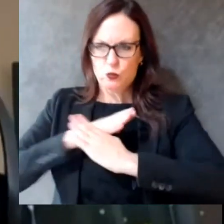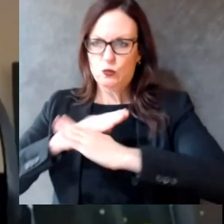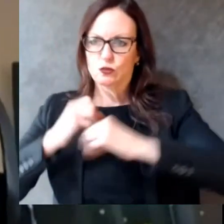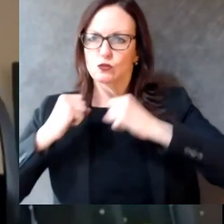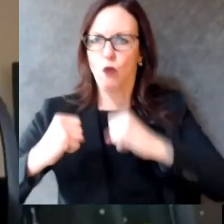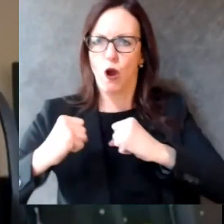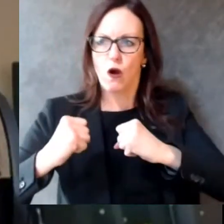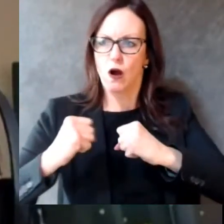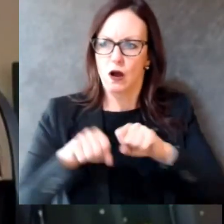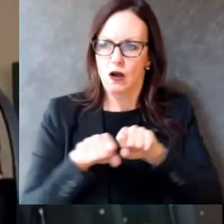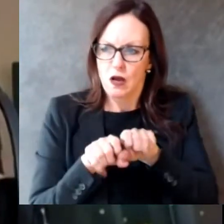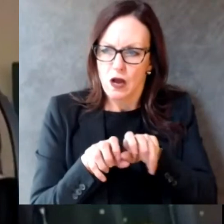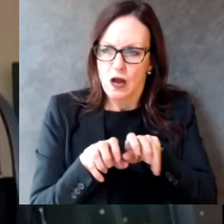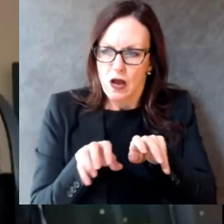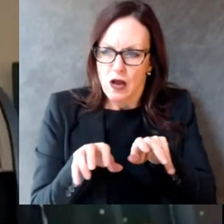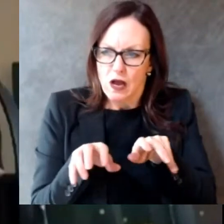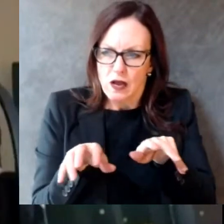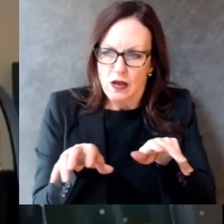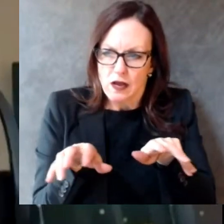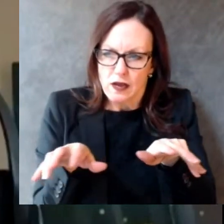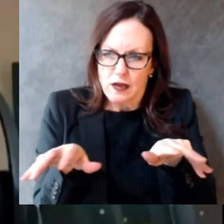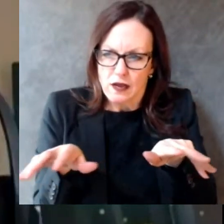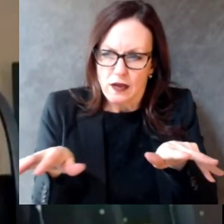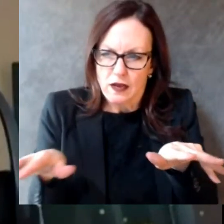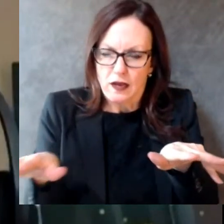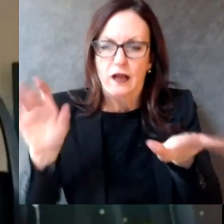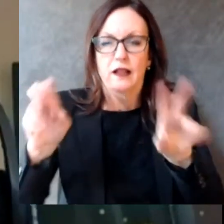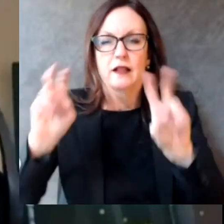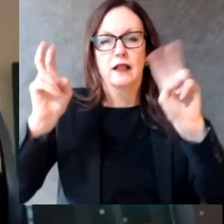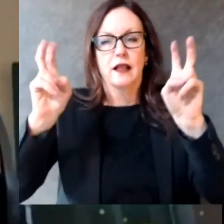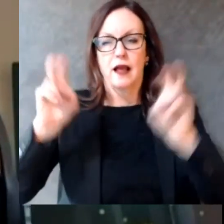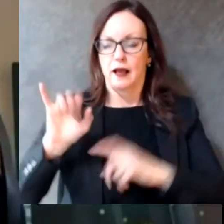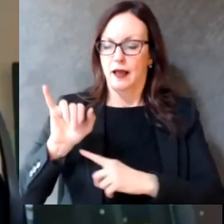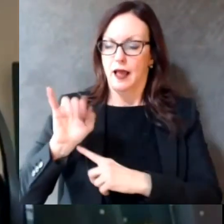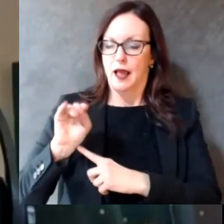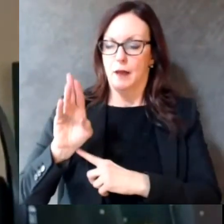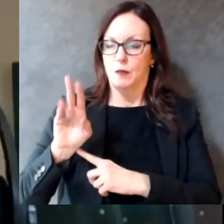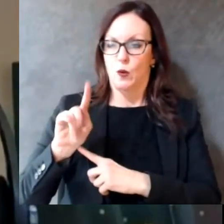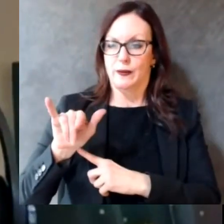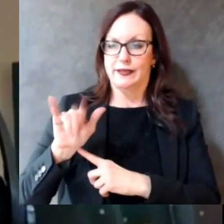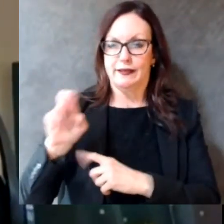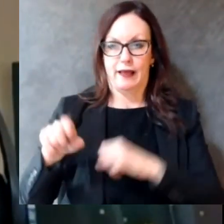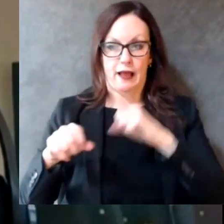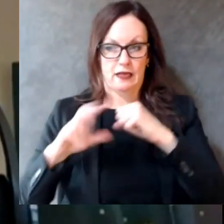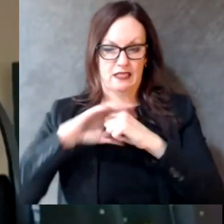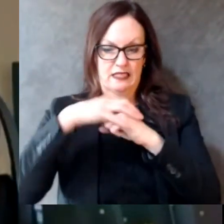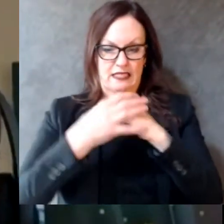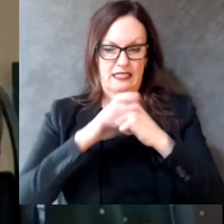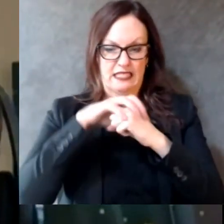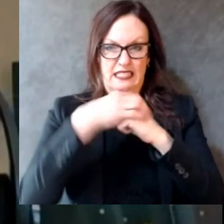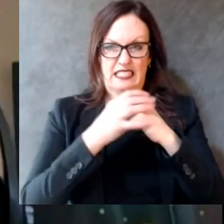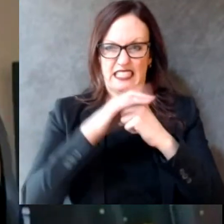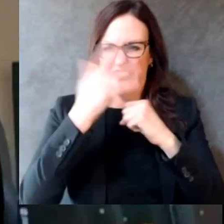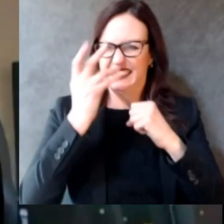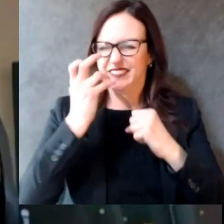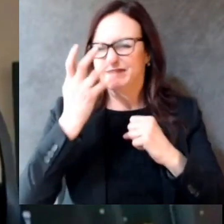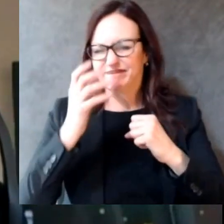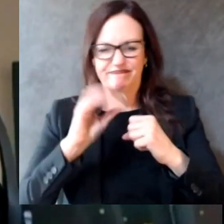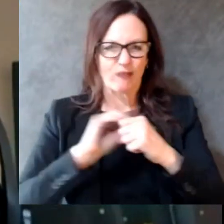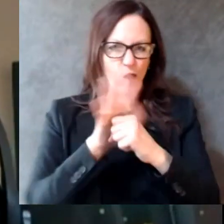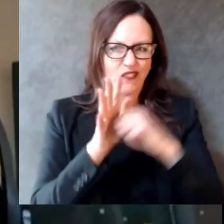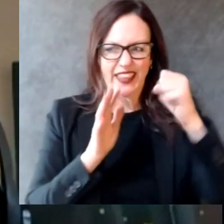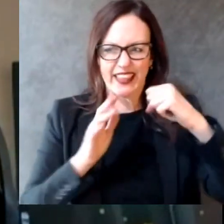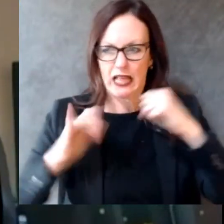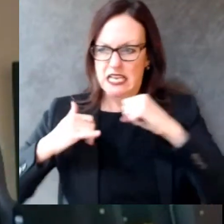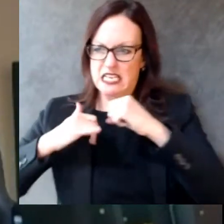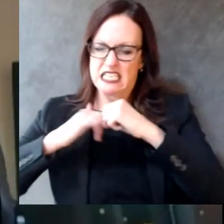which is the rationale for continuing to try and increase our immunity through vaccination, because it is we